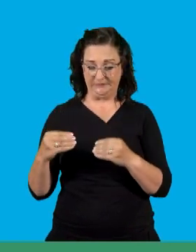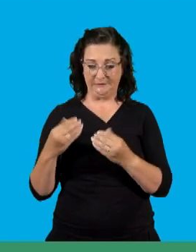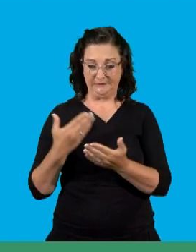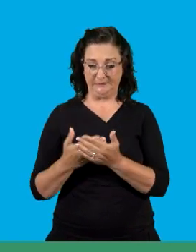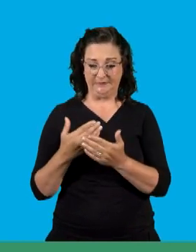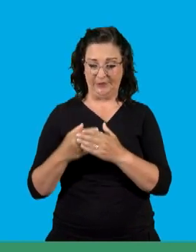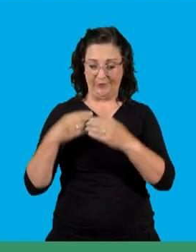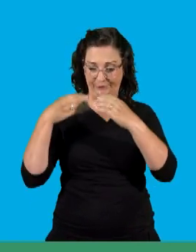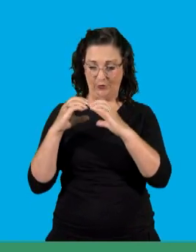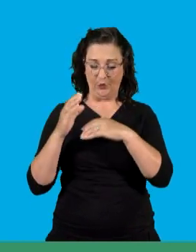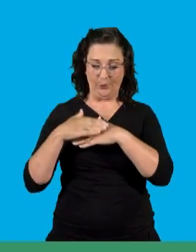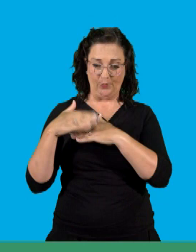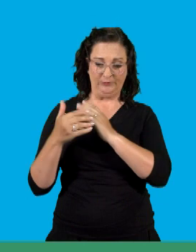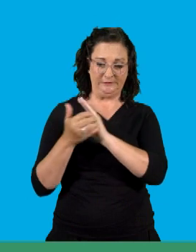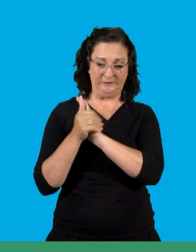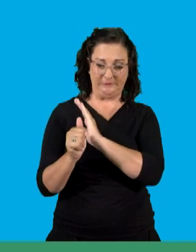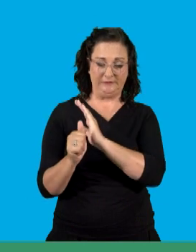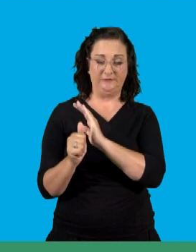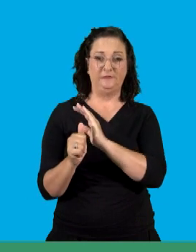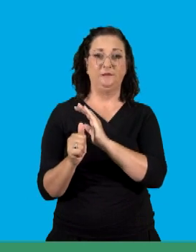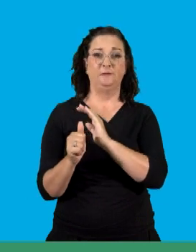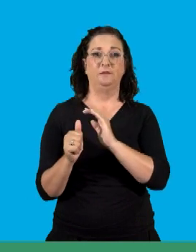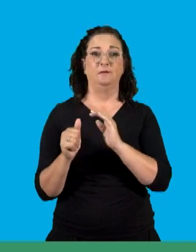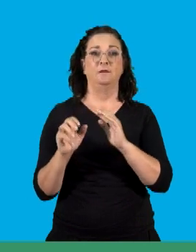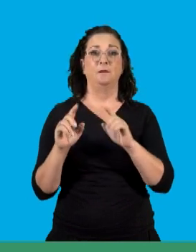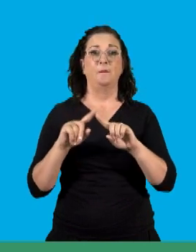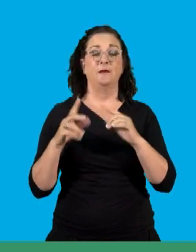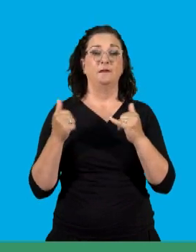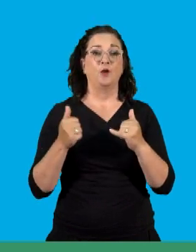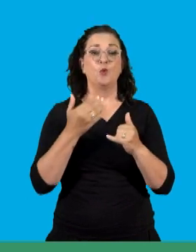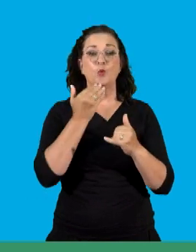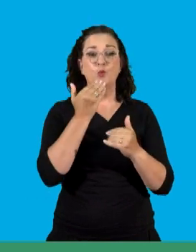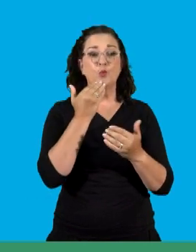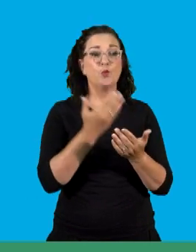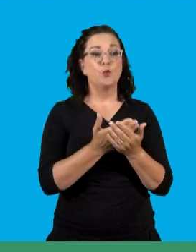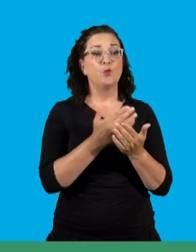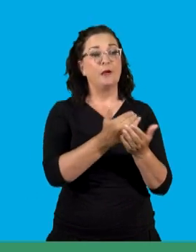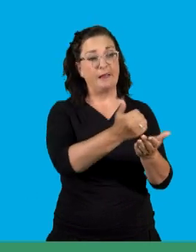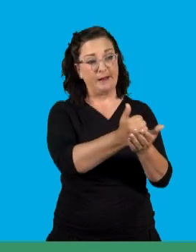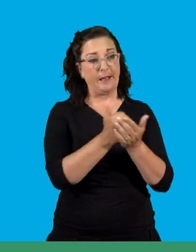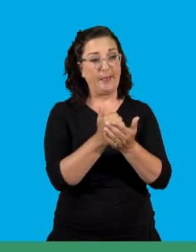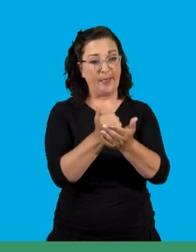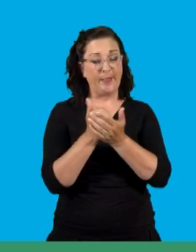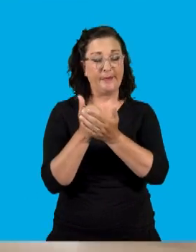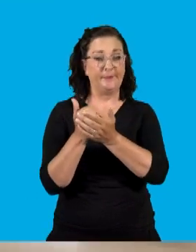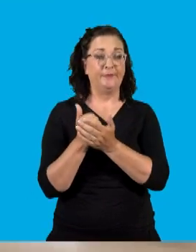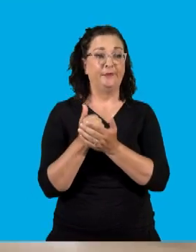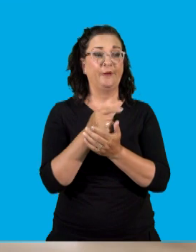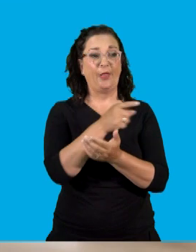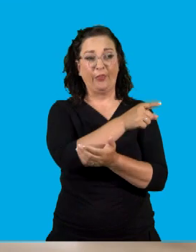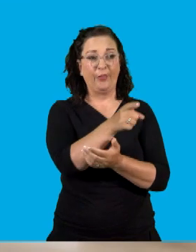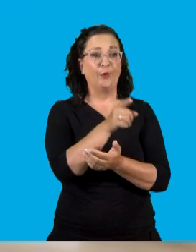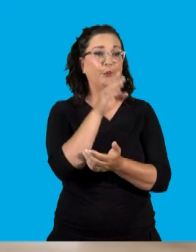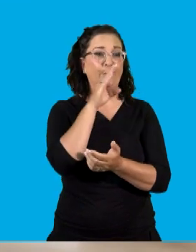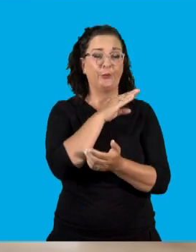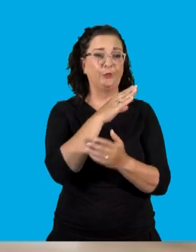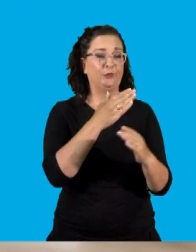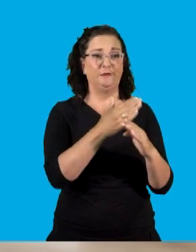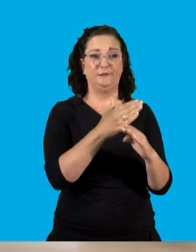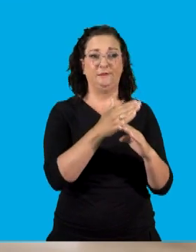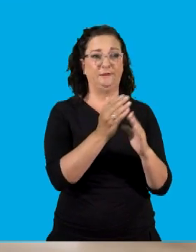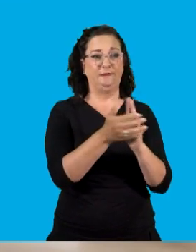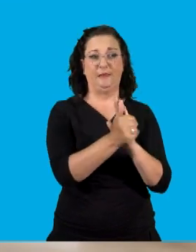people do not end up not having the necessary skills that are going to assist them to be employable. It results